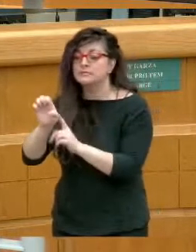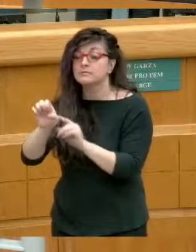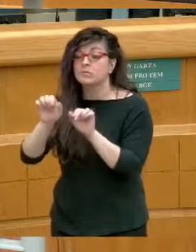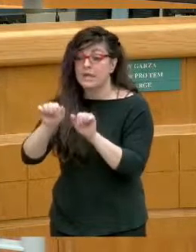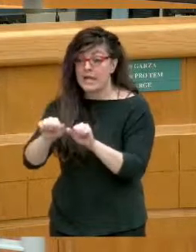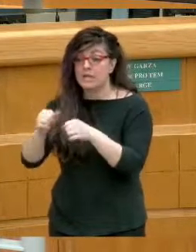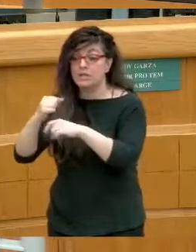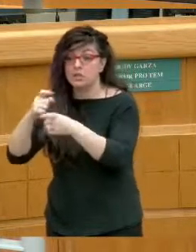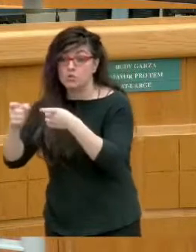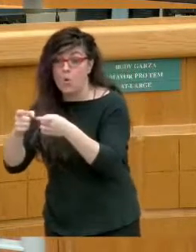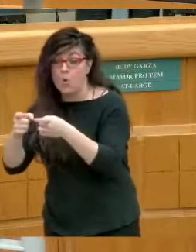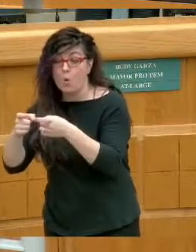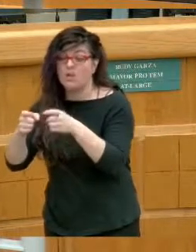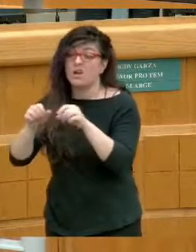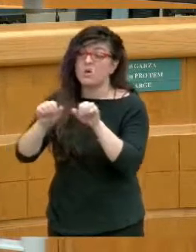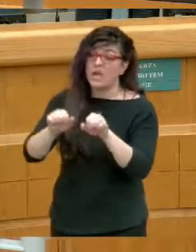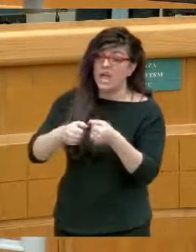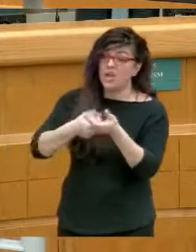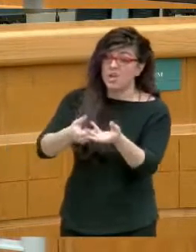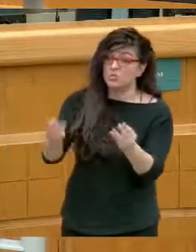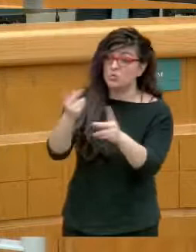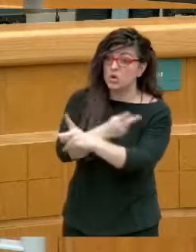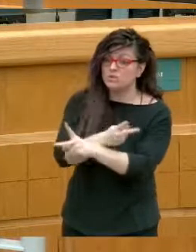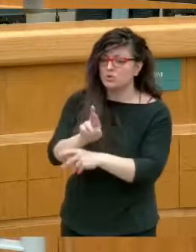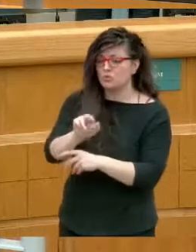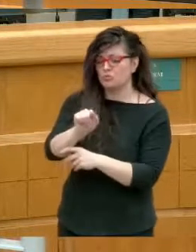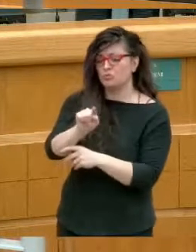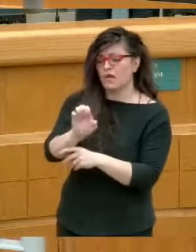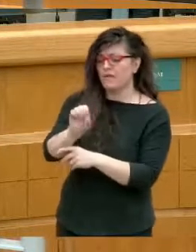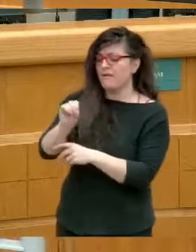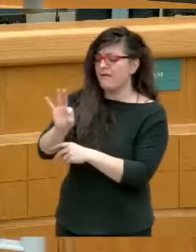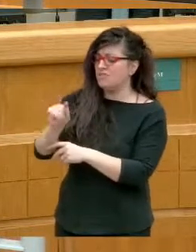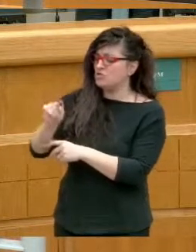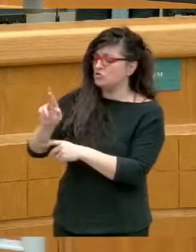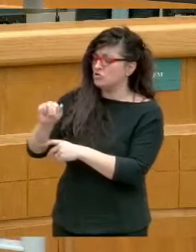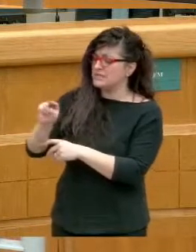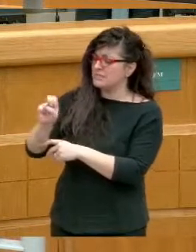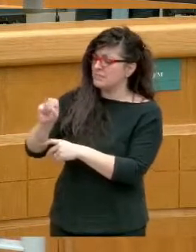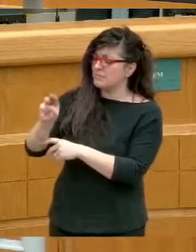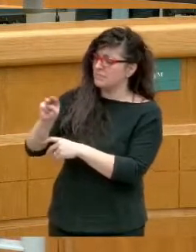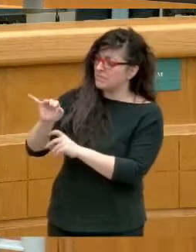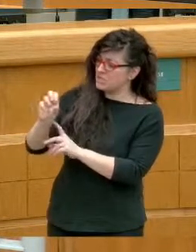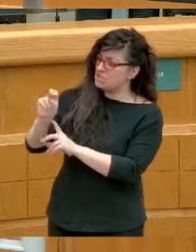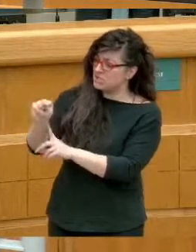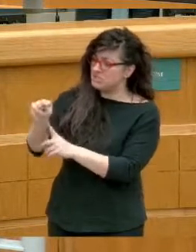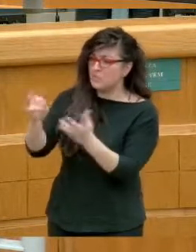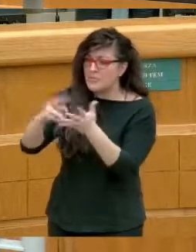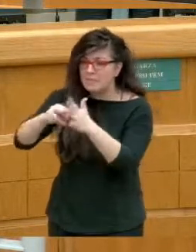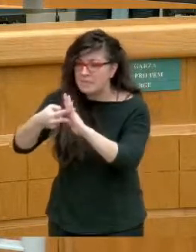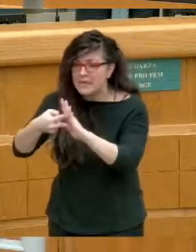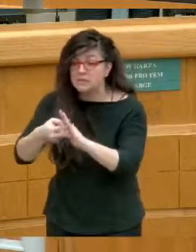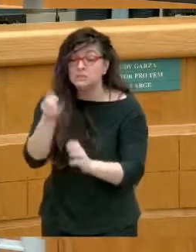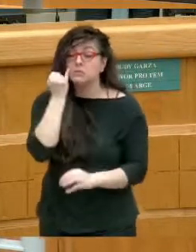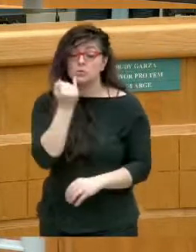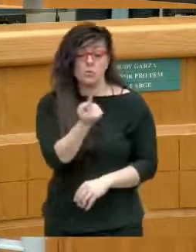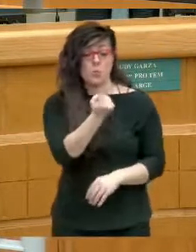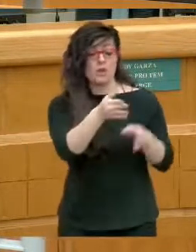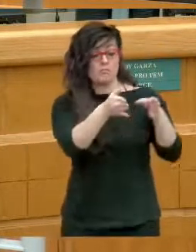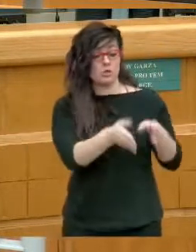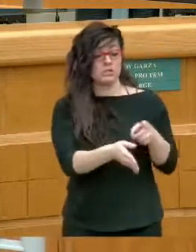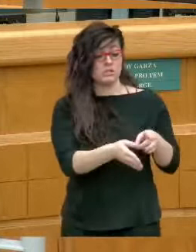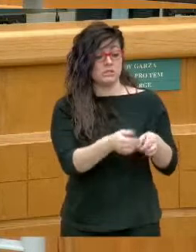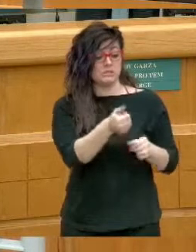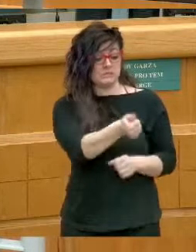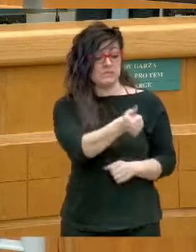spread. And the rate of transmission means how many new people are affected by somebody that has COVID. And so if